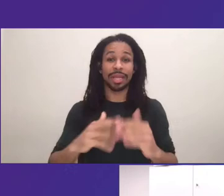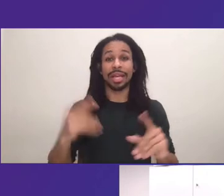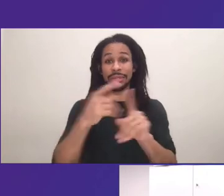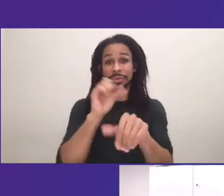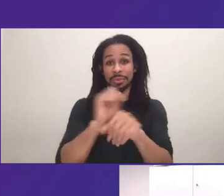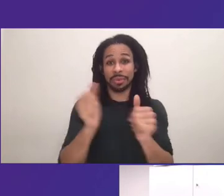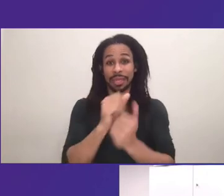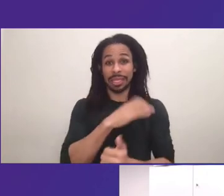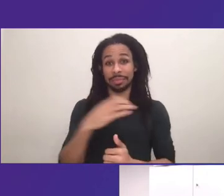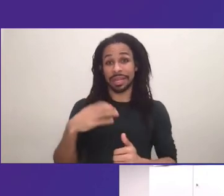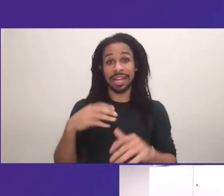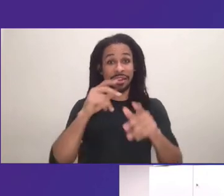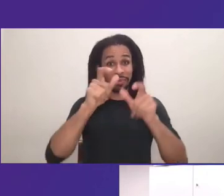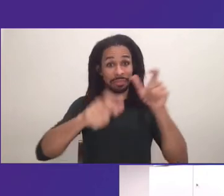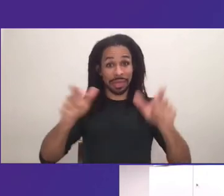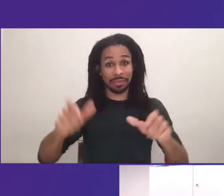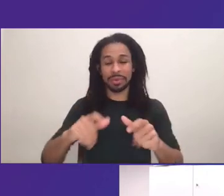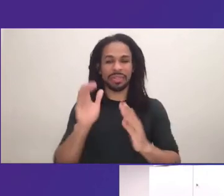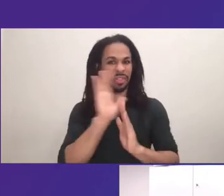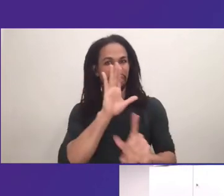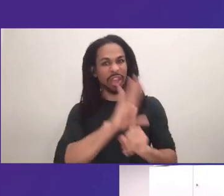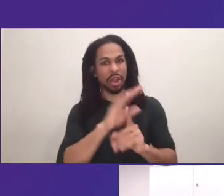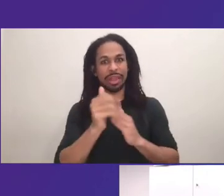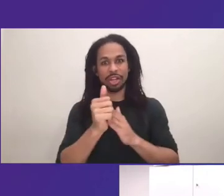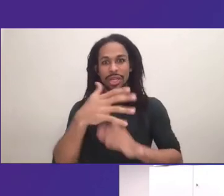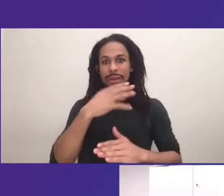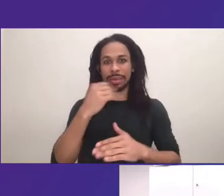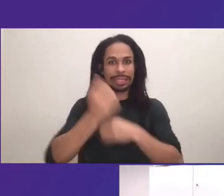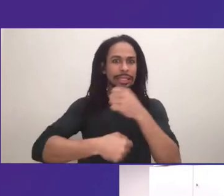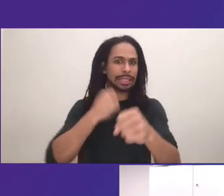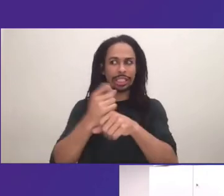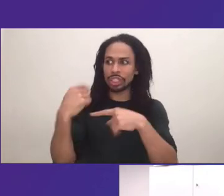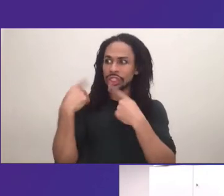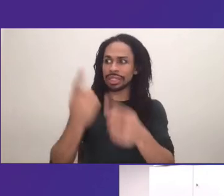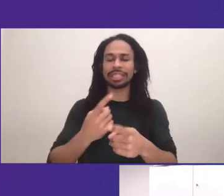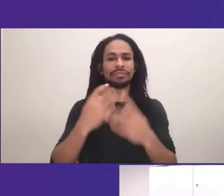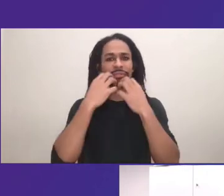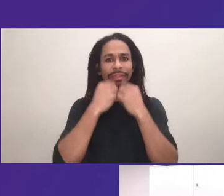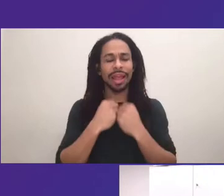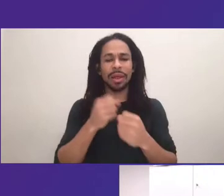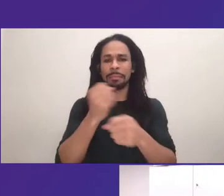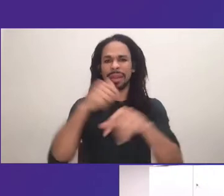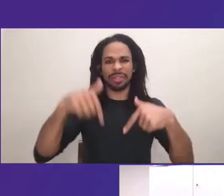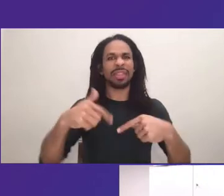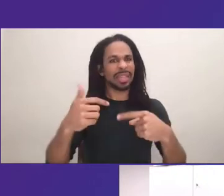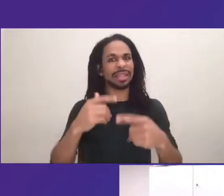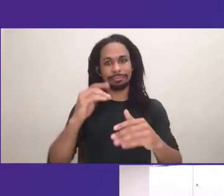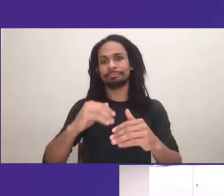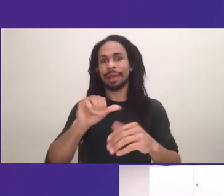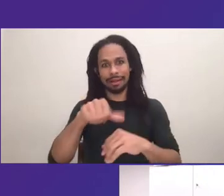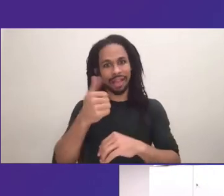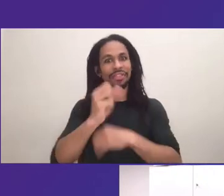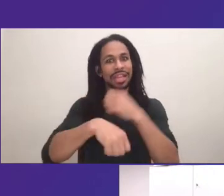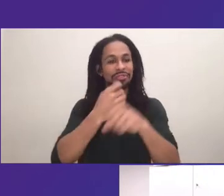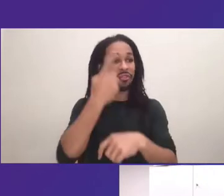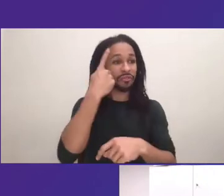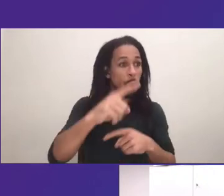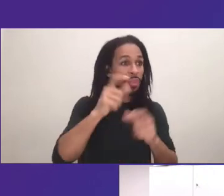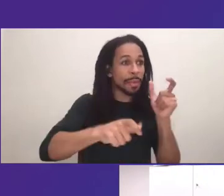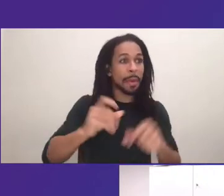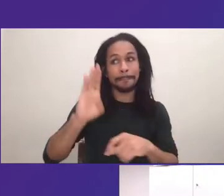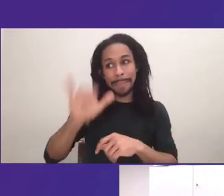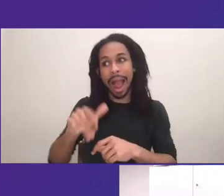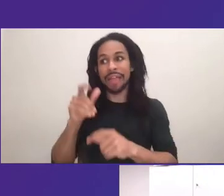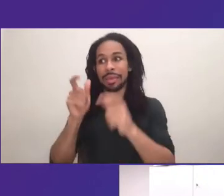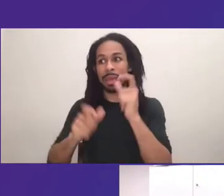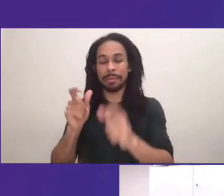folks whose leadership and years of care make this another year of a For the People, By the People symposium. Handing it